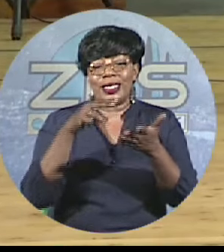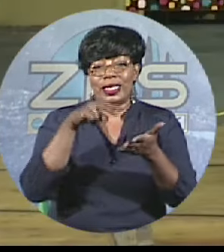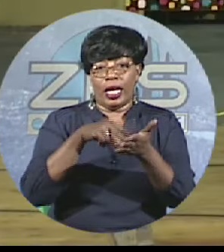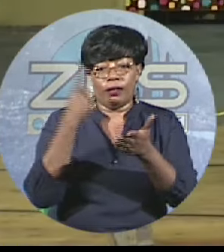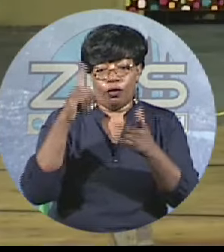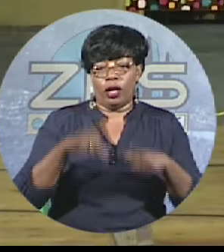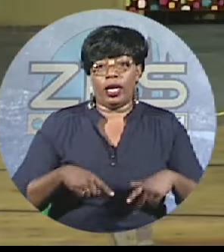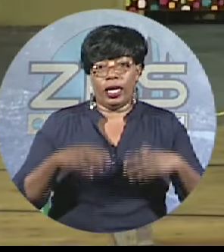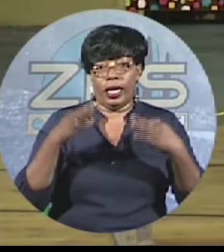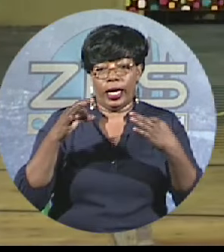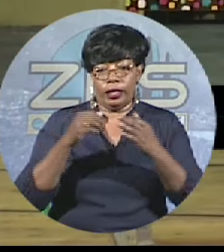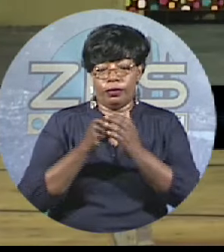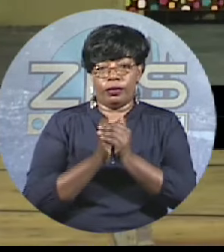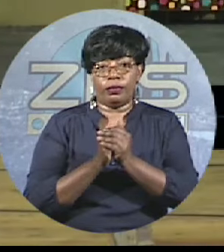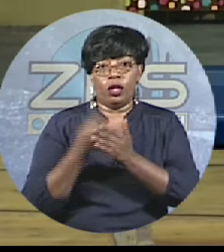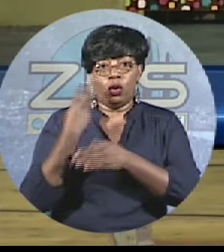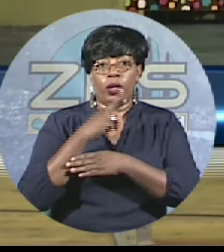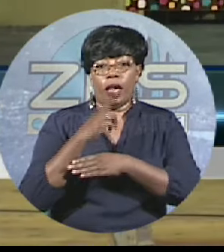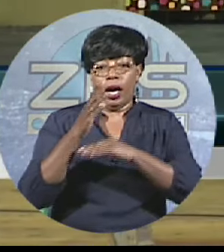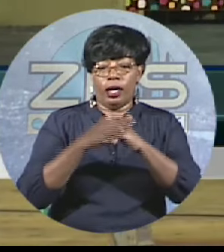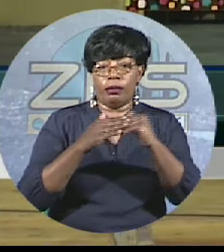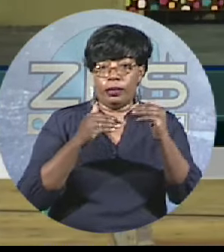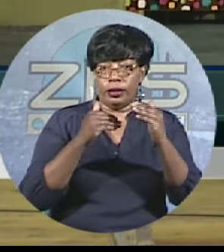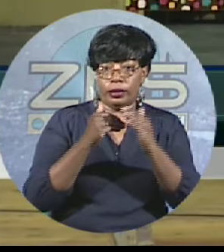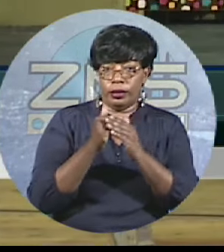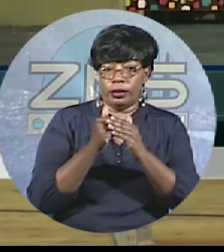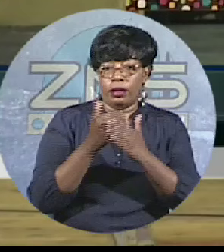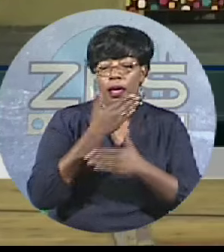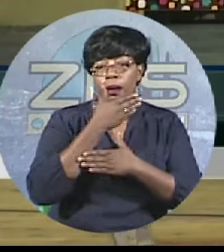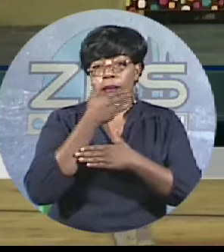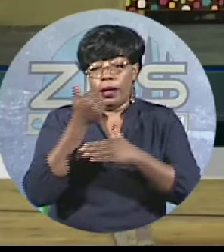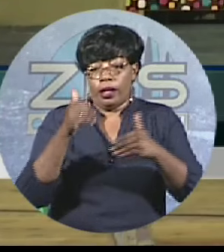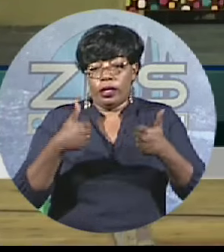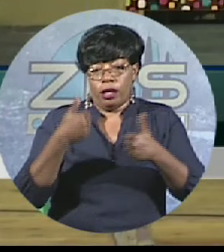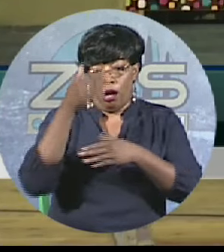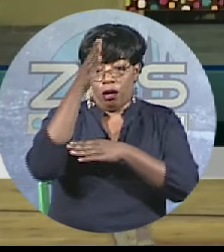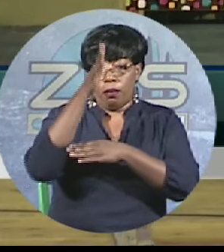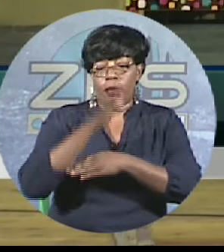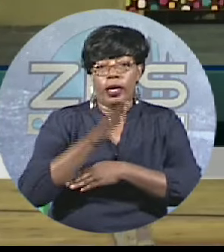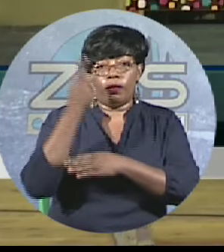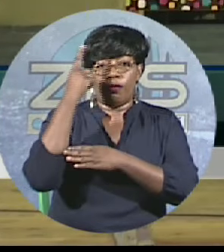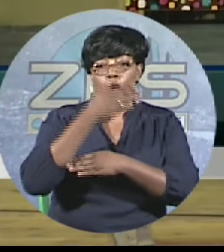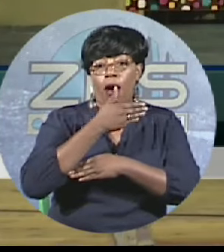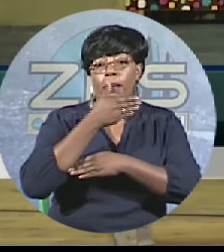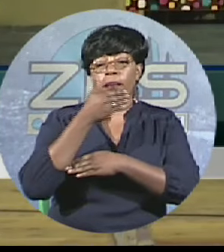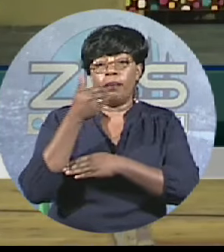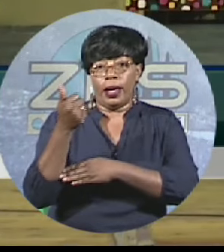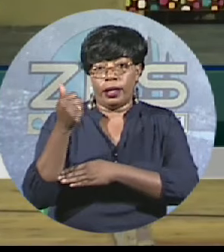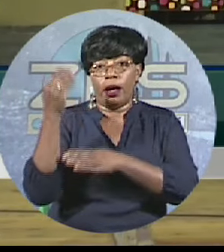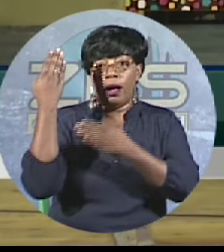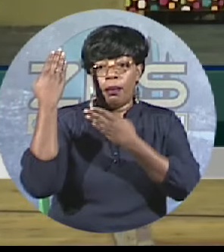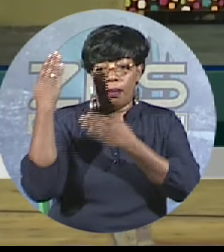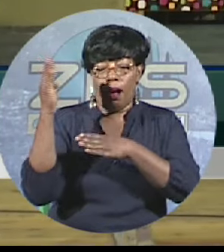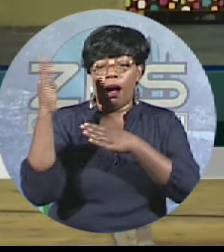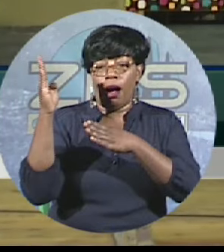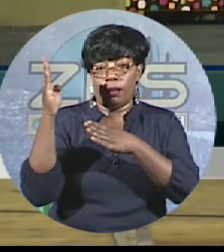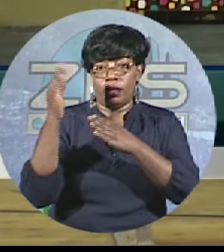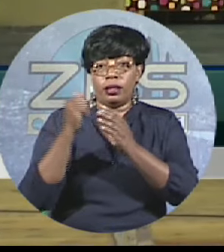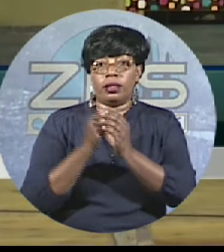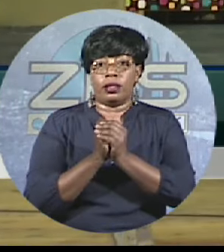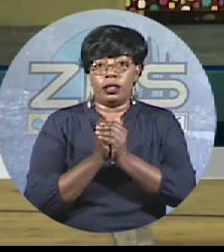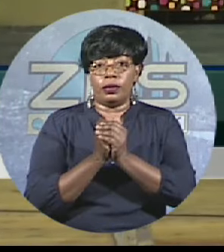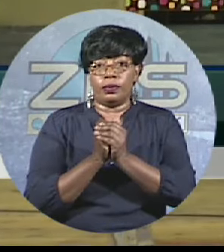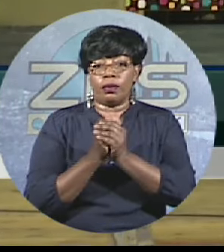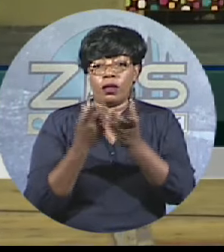life. We are going to build better young men for a better Bahamas, and then we have to start